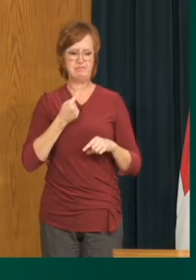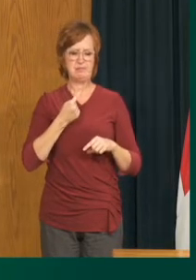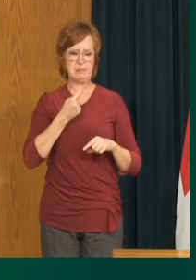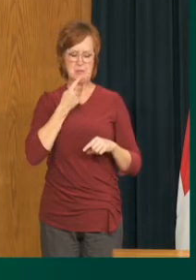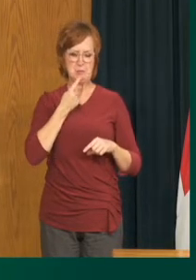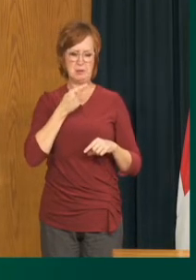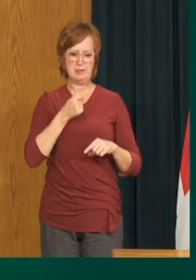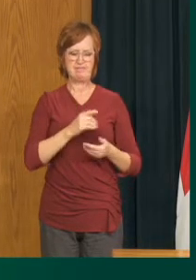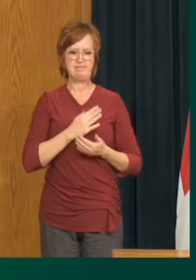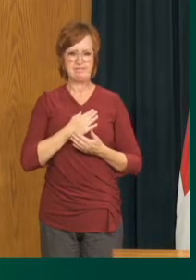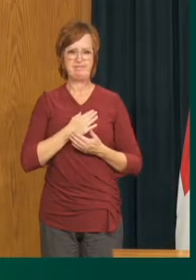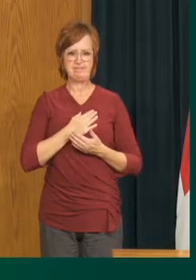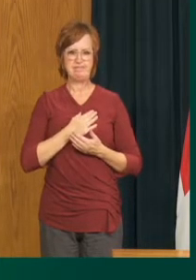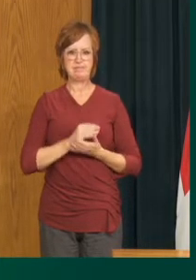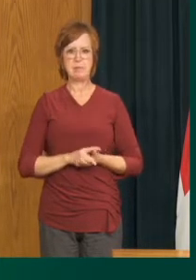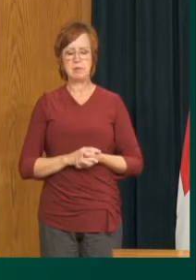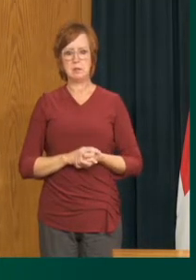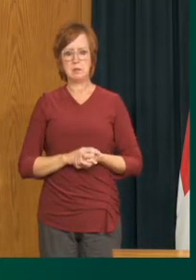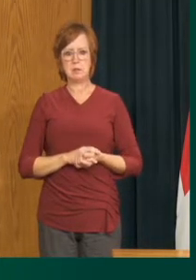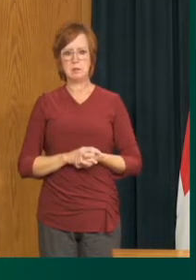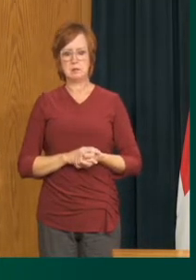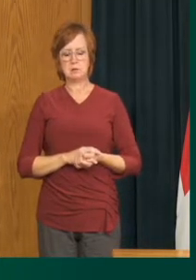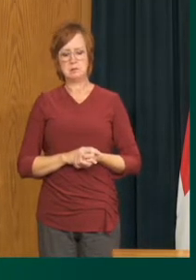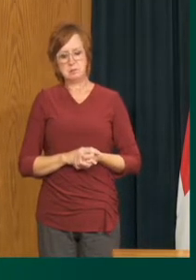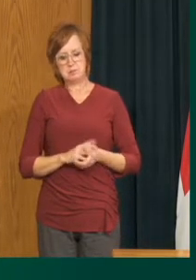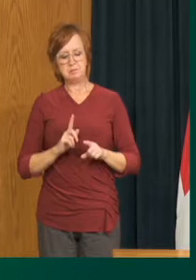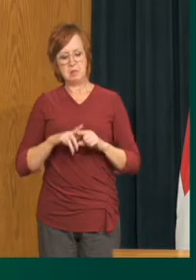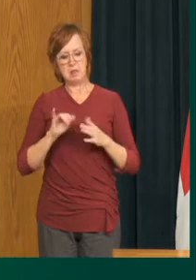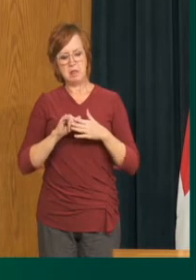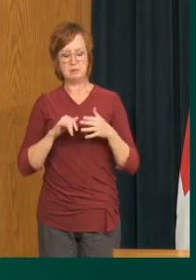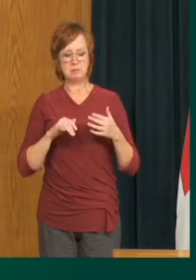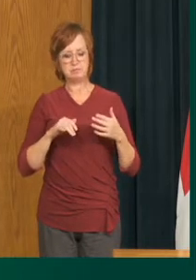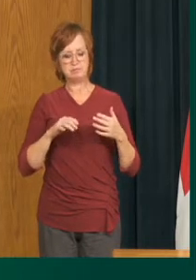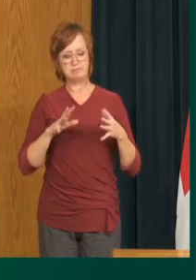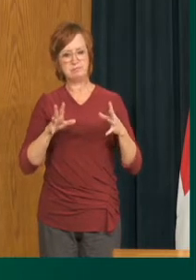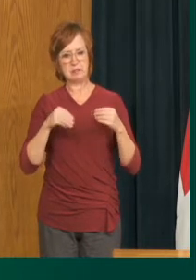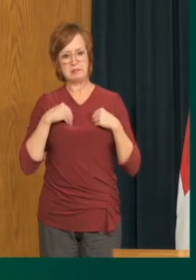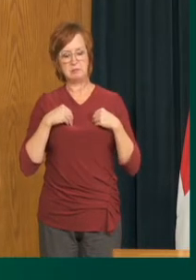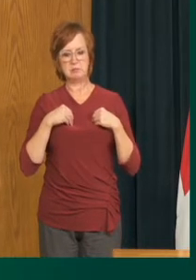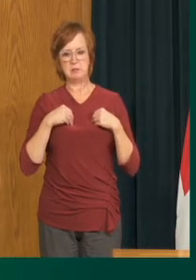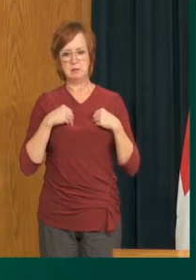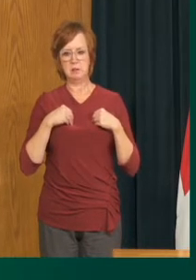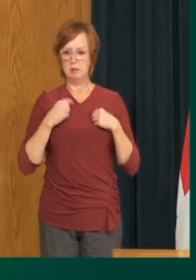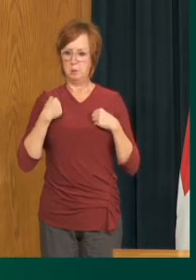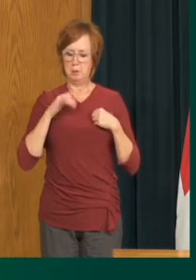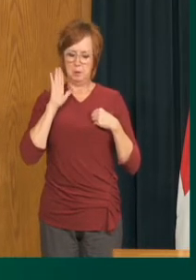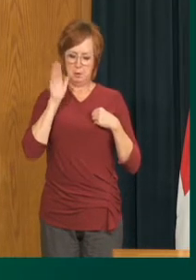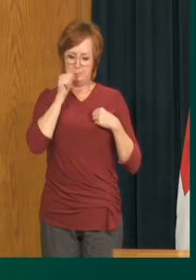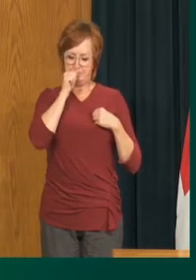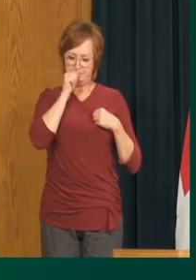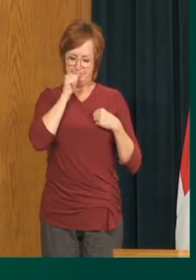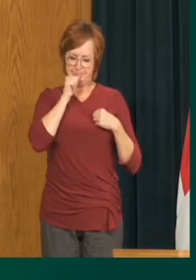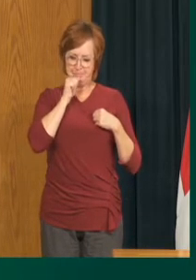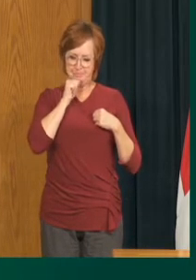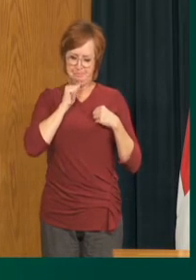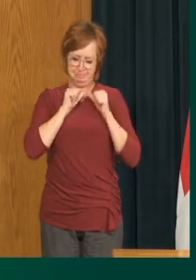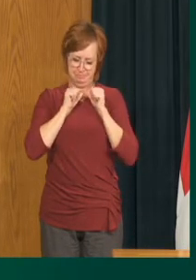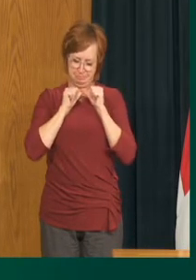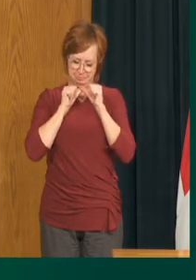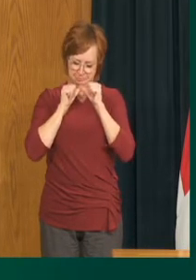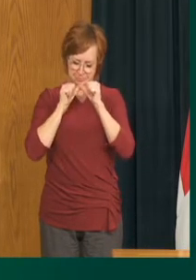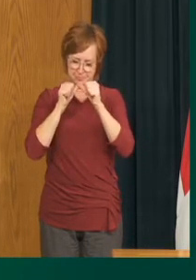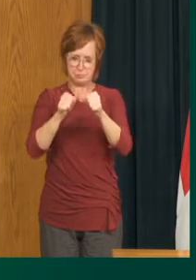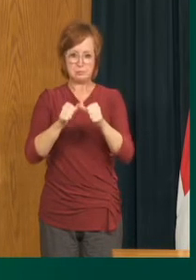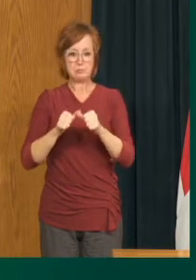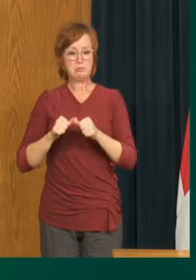how it is. So we will, we forge on. We've, by and large, the vast majority of people in this province have